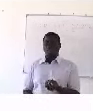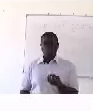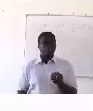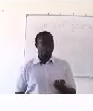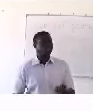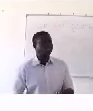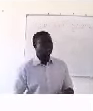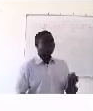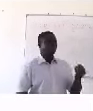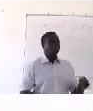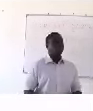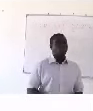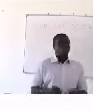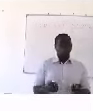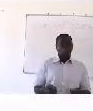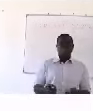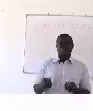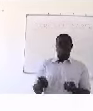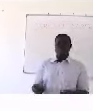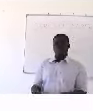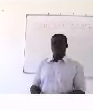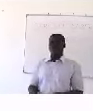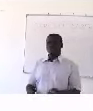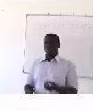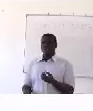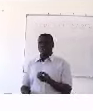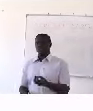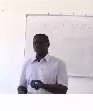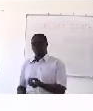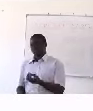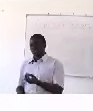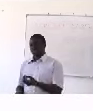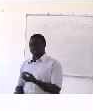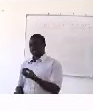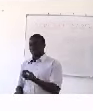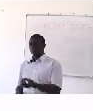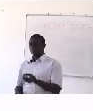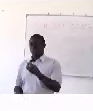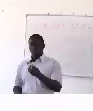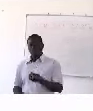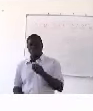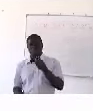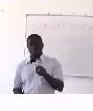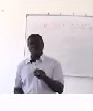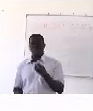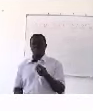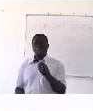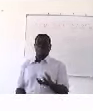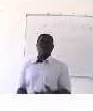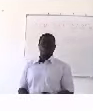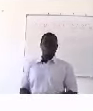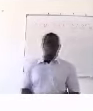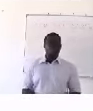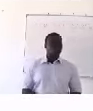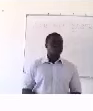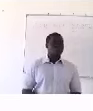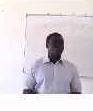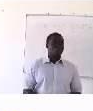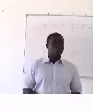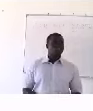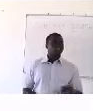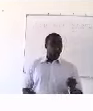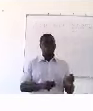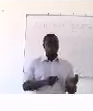of what smell. Sometimes when you are also suffering from cold, you may not also able to what to smell properly.